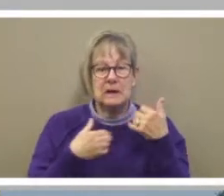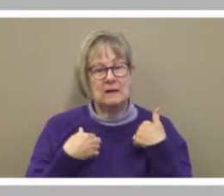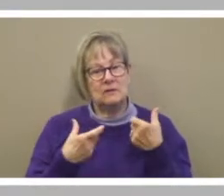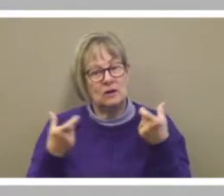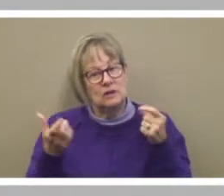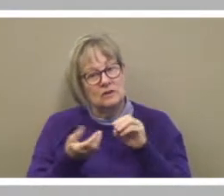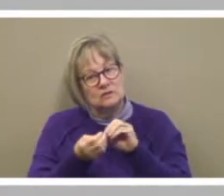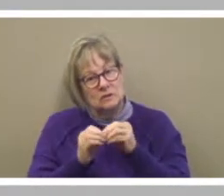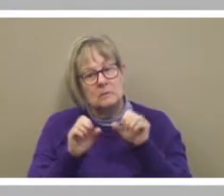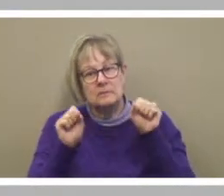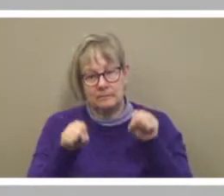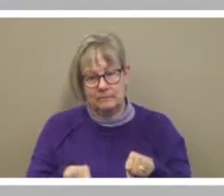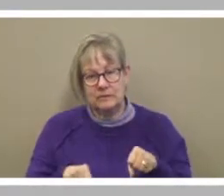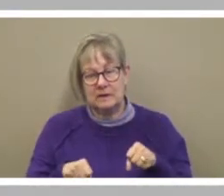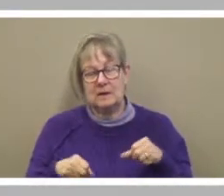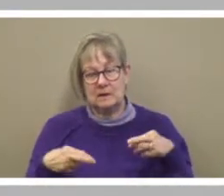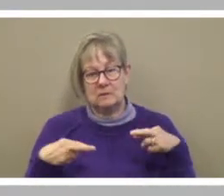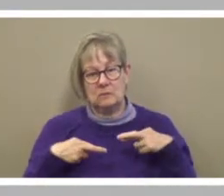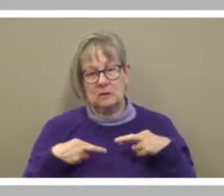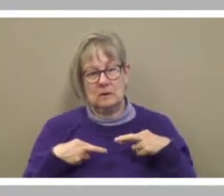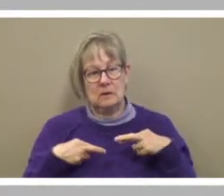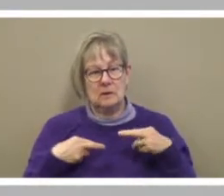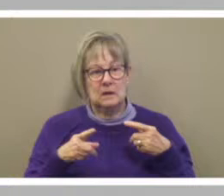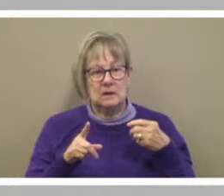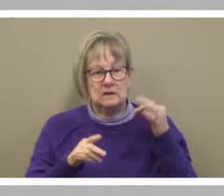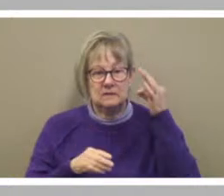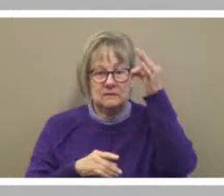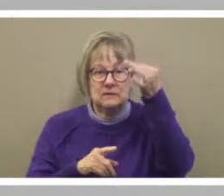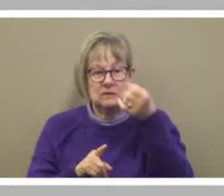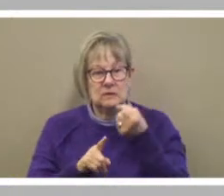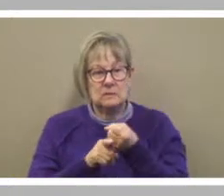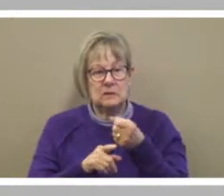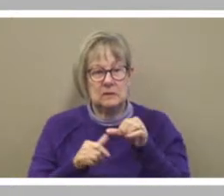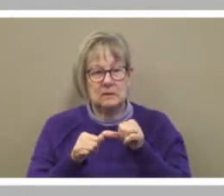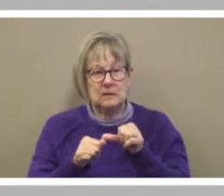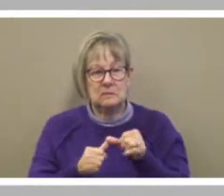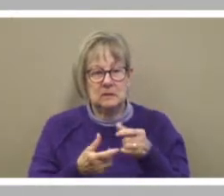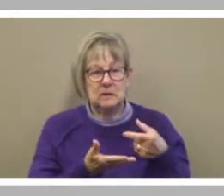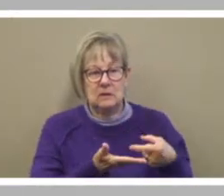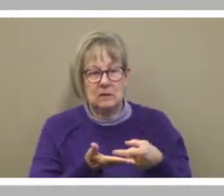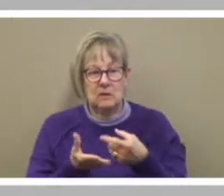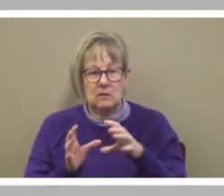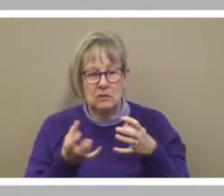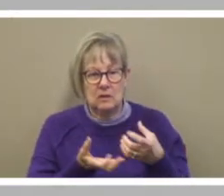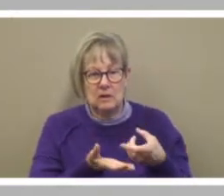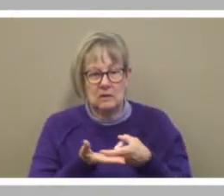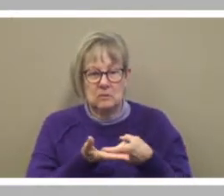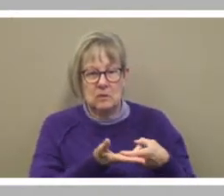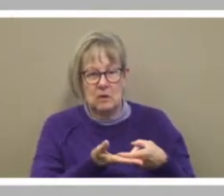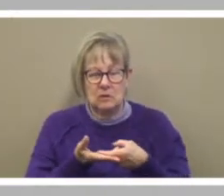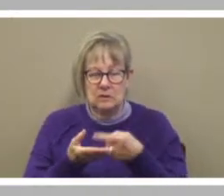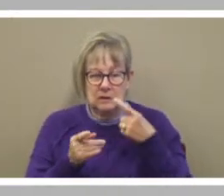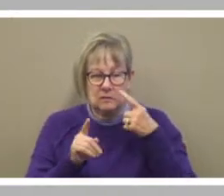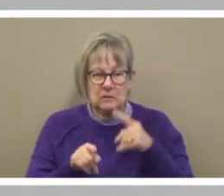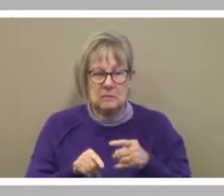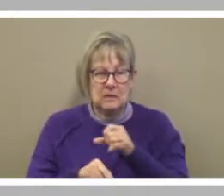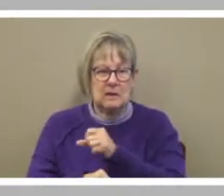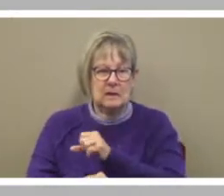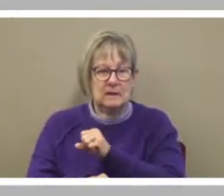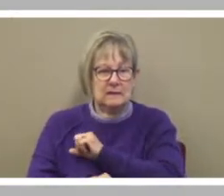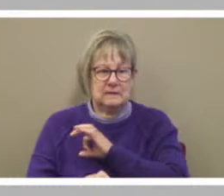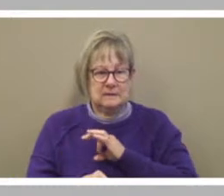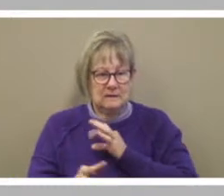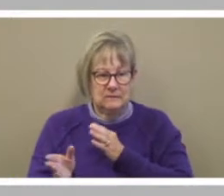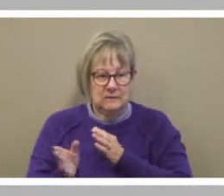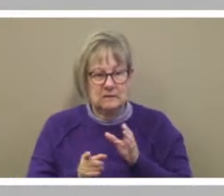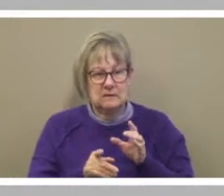retire. So future impacts continue to be our collective bargaining agreement, our staffing plan, as I mentioned, and you can see